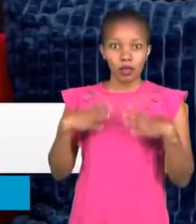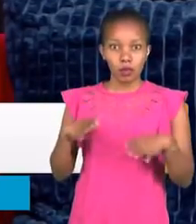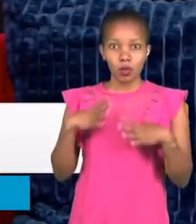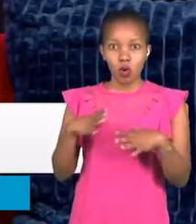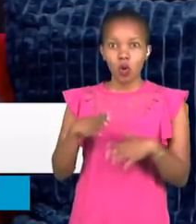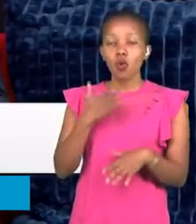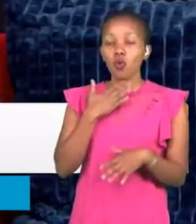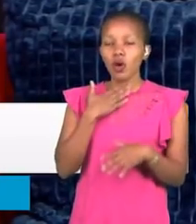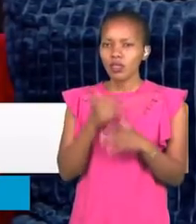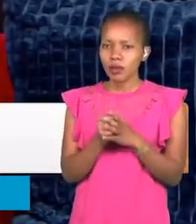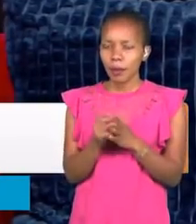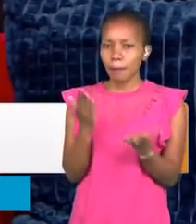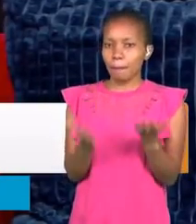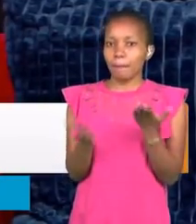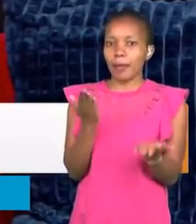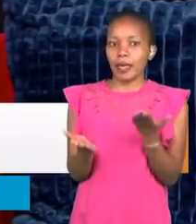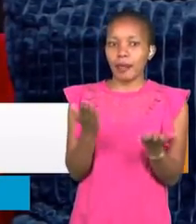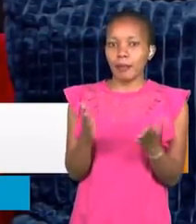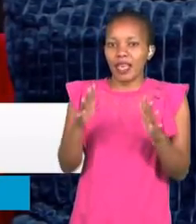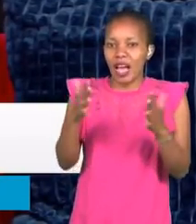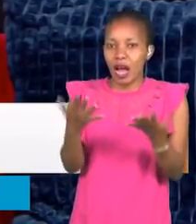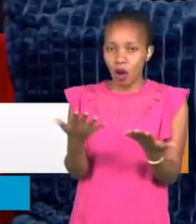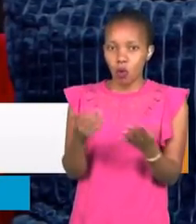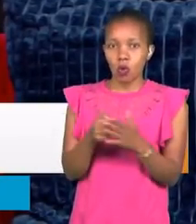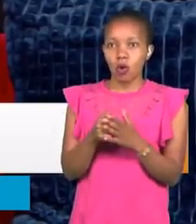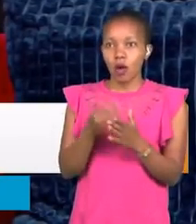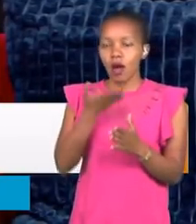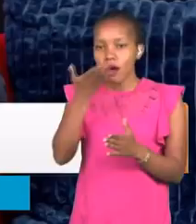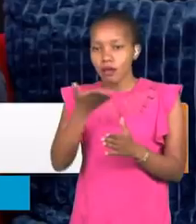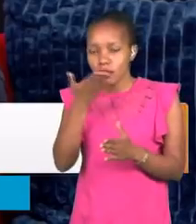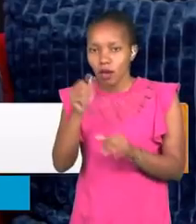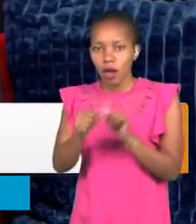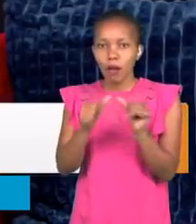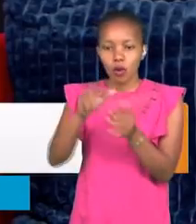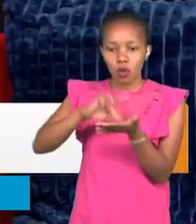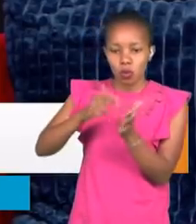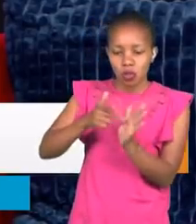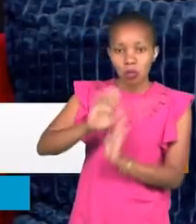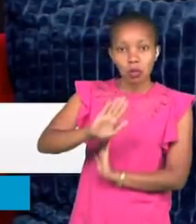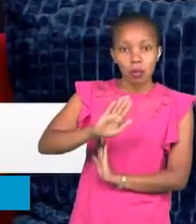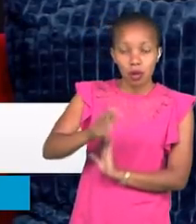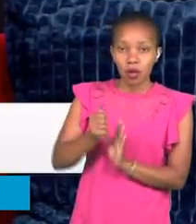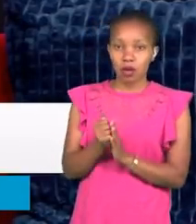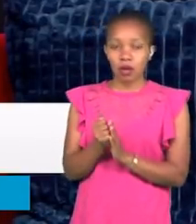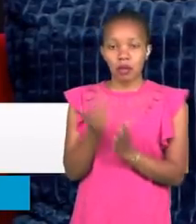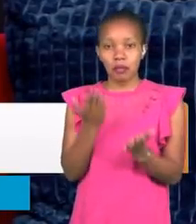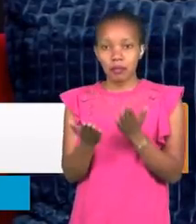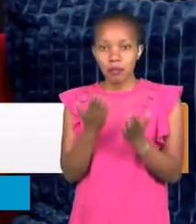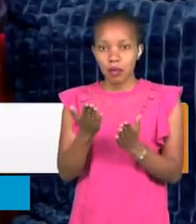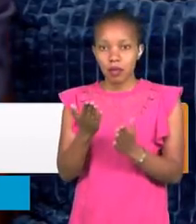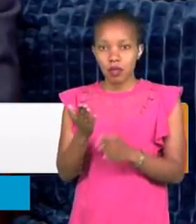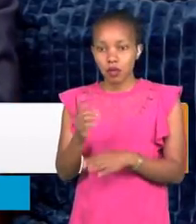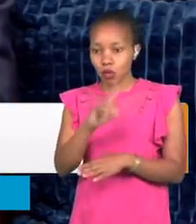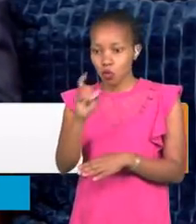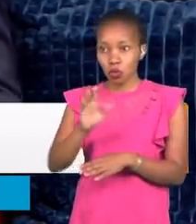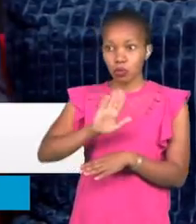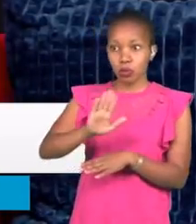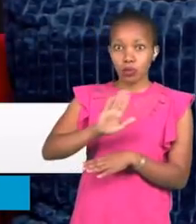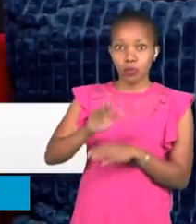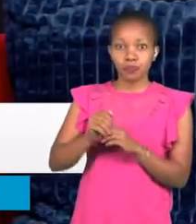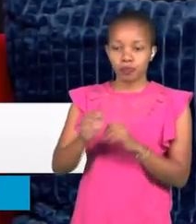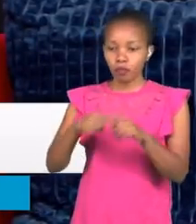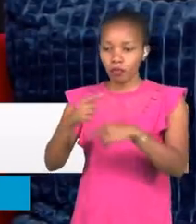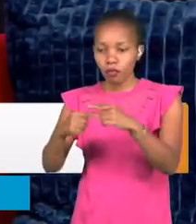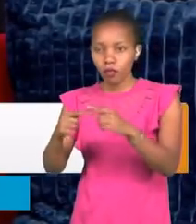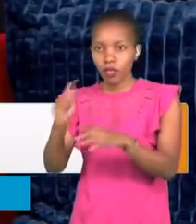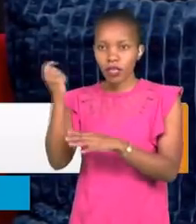willingness. Maybe, how is the response as far as now your project is concerned, and maybe your quest to now push more Kenyans